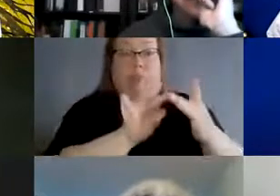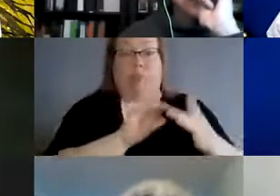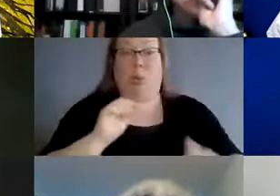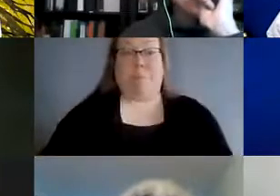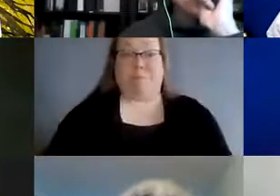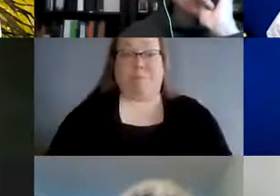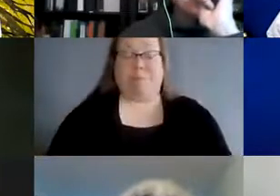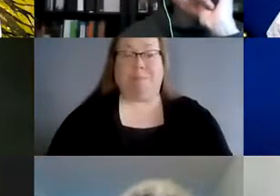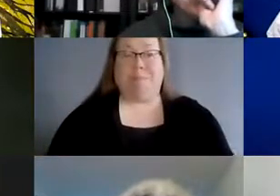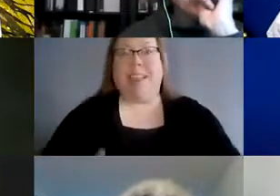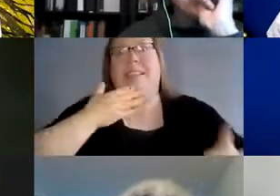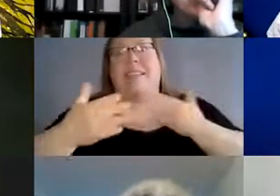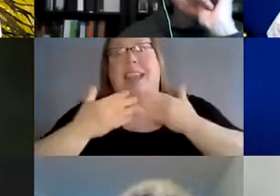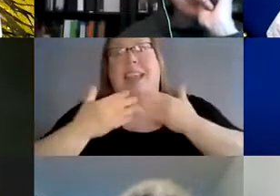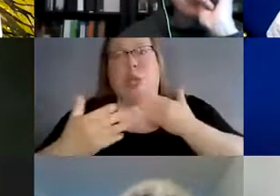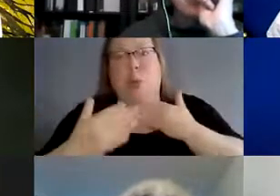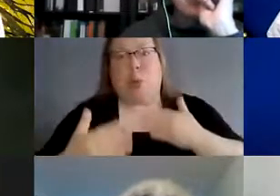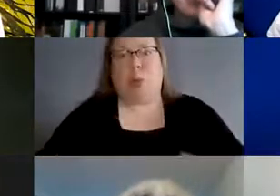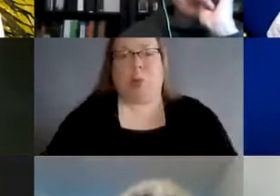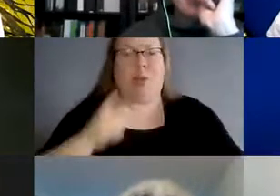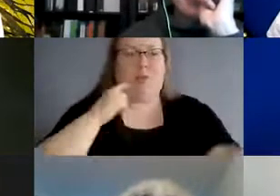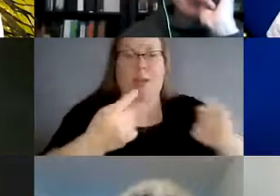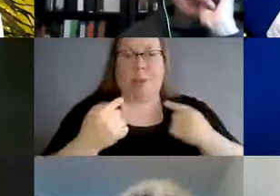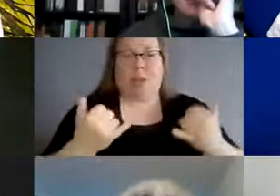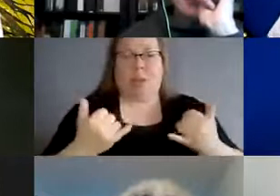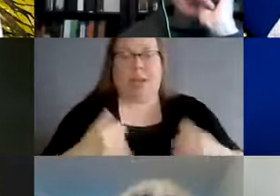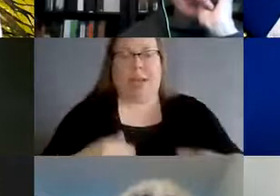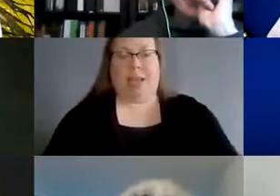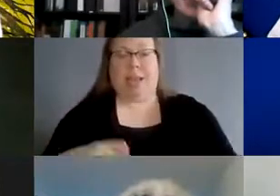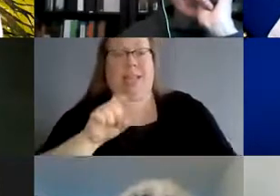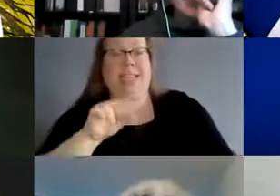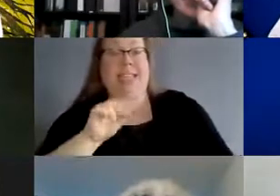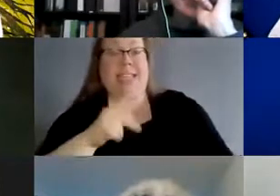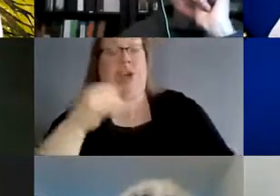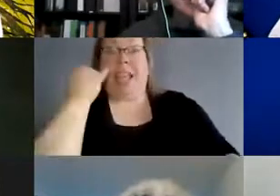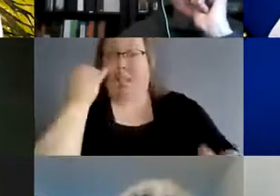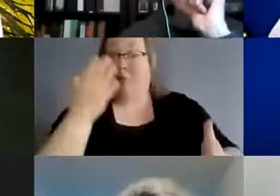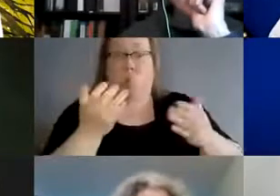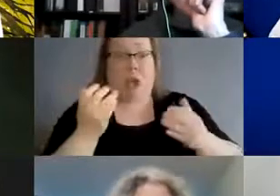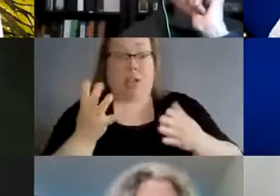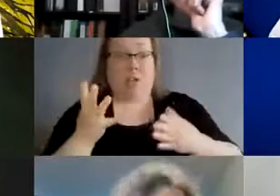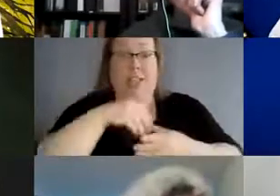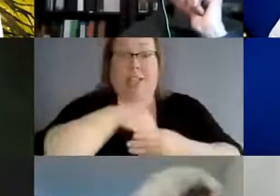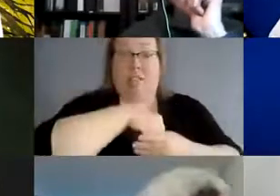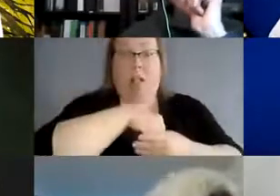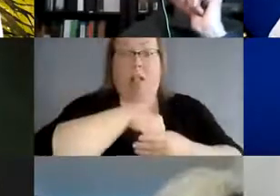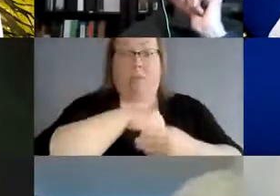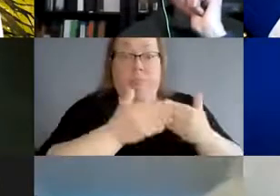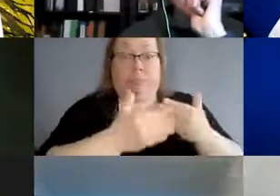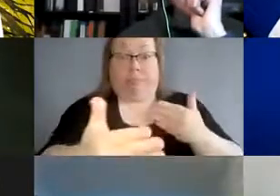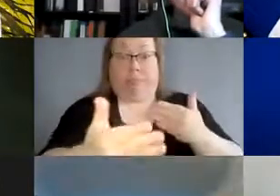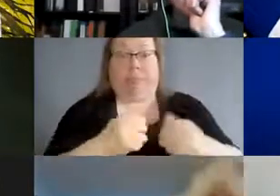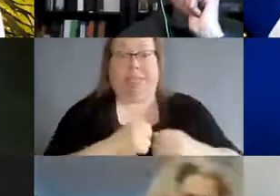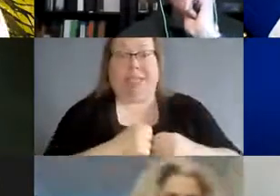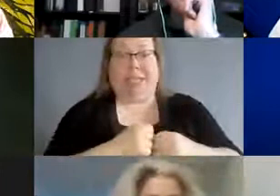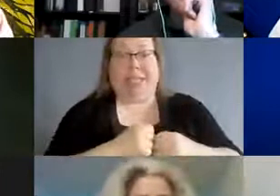this. And thank you so much for coming today. Yeah, if you want to be part of this movement, yeah, that sounds weird. If you want to be part of this